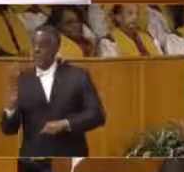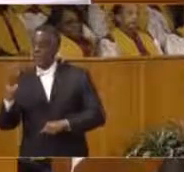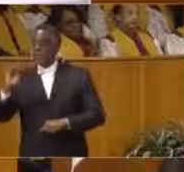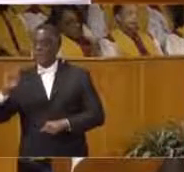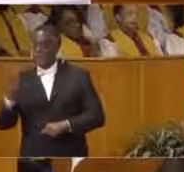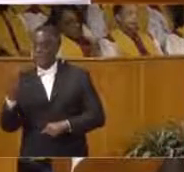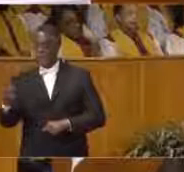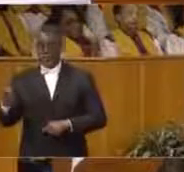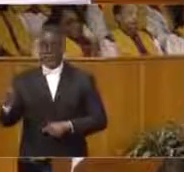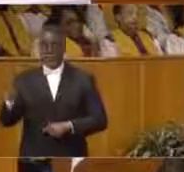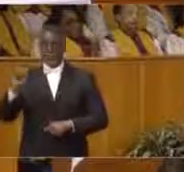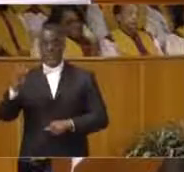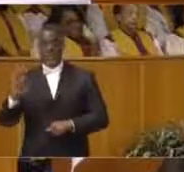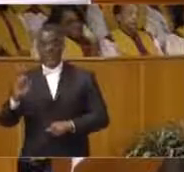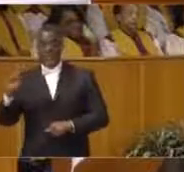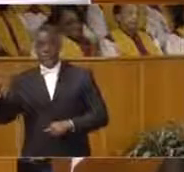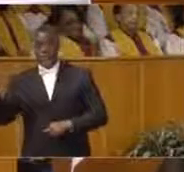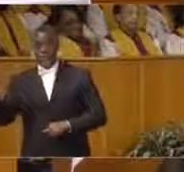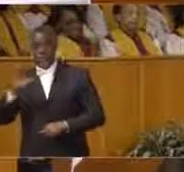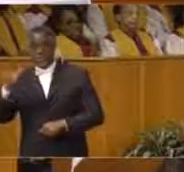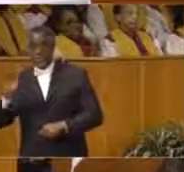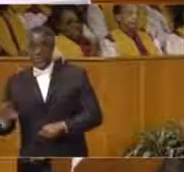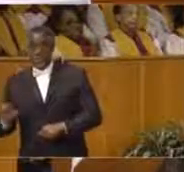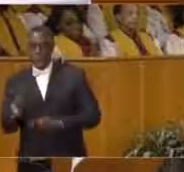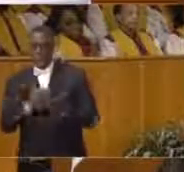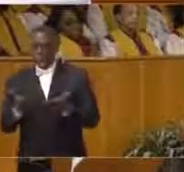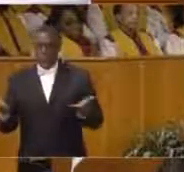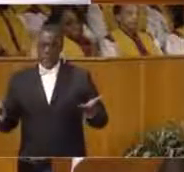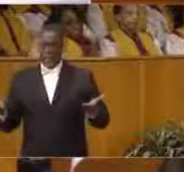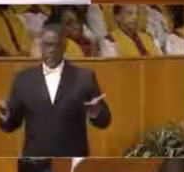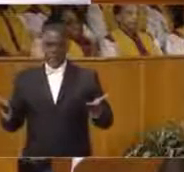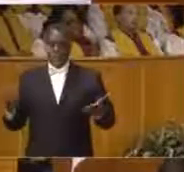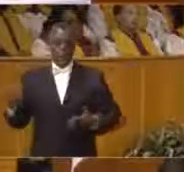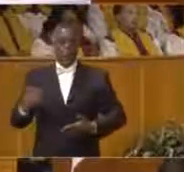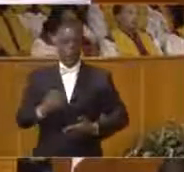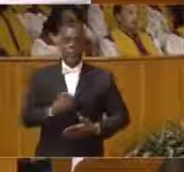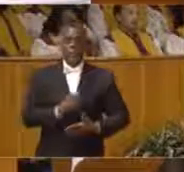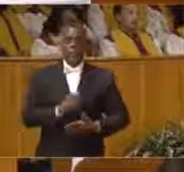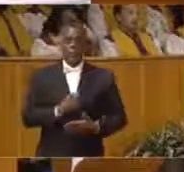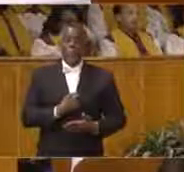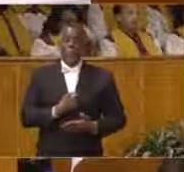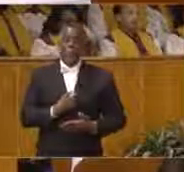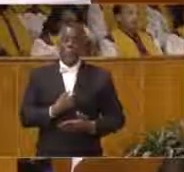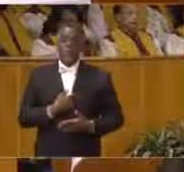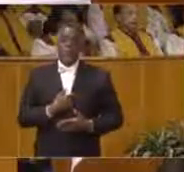south side of Chicago, there were some things we did